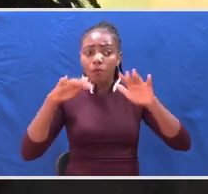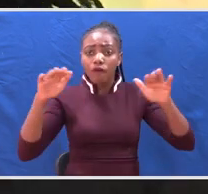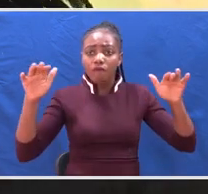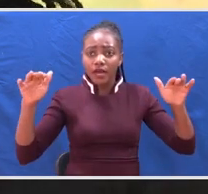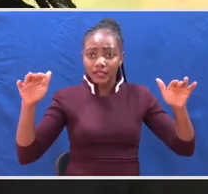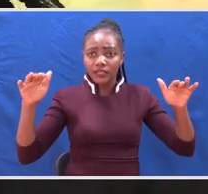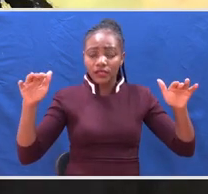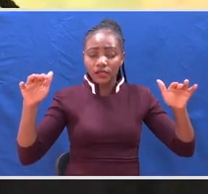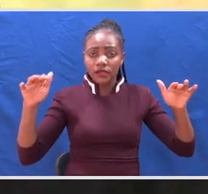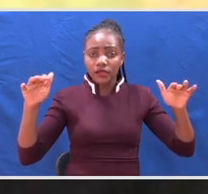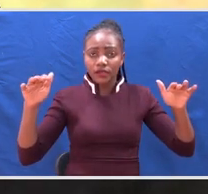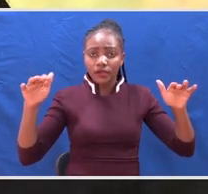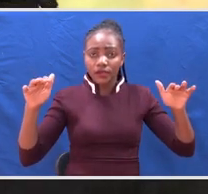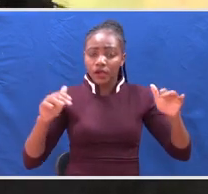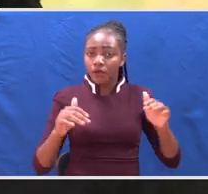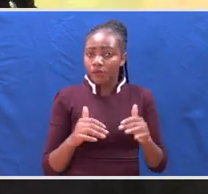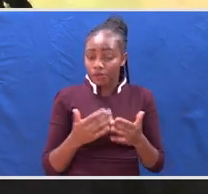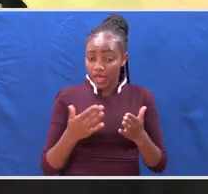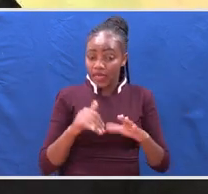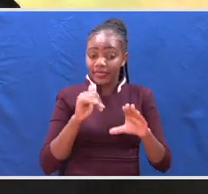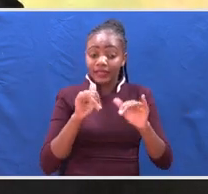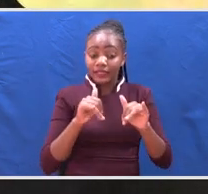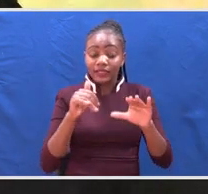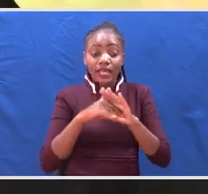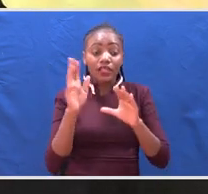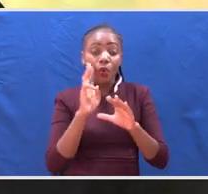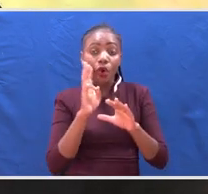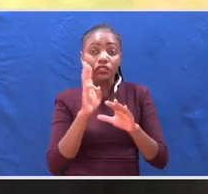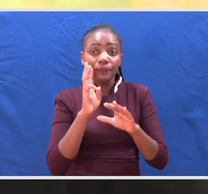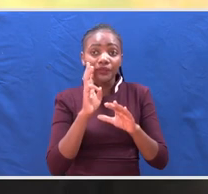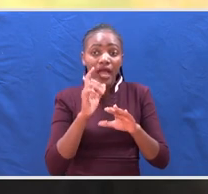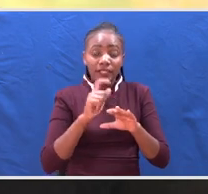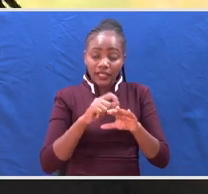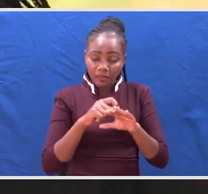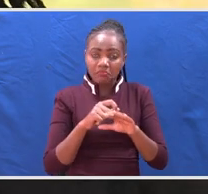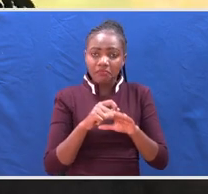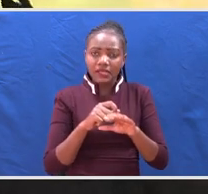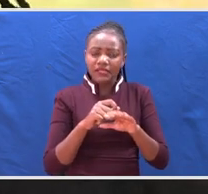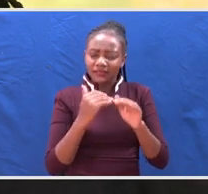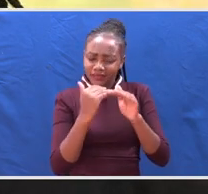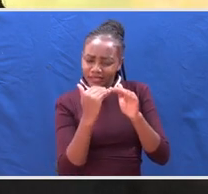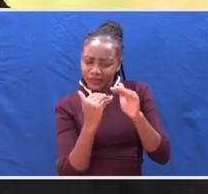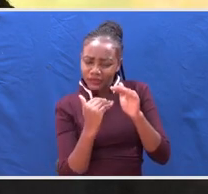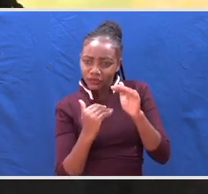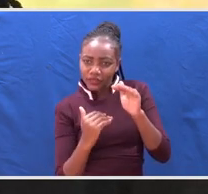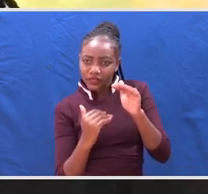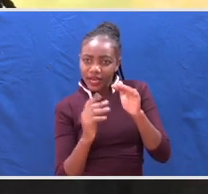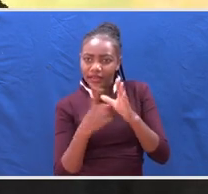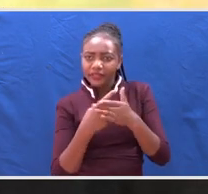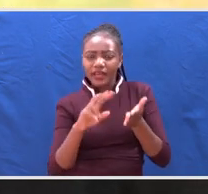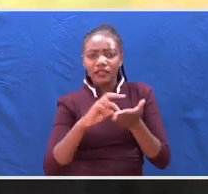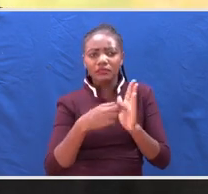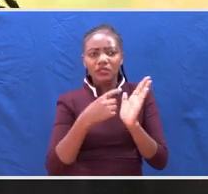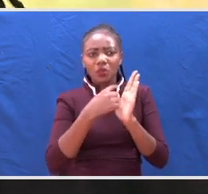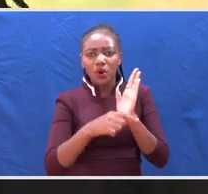like wet rat birds, which are the water birds, you get that when the population declines, that one can tell you